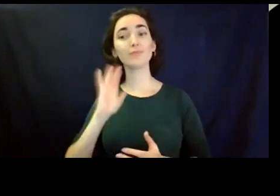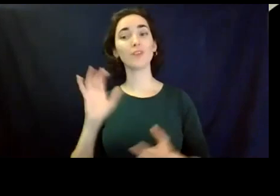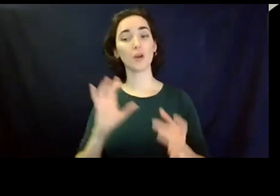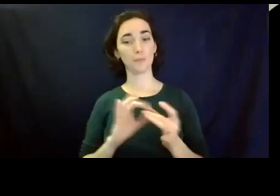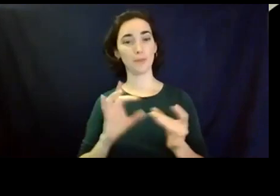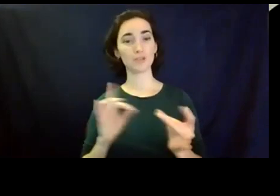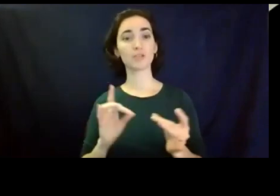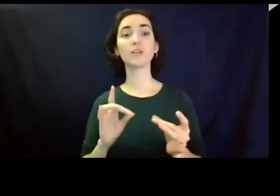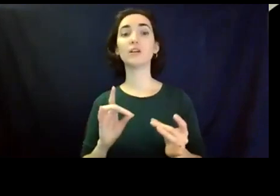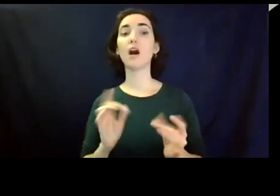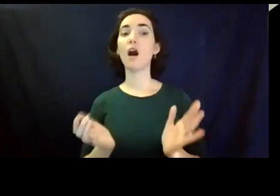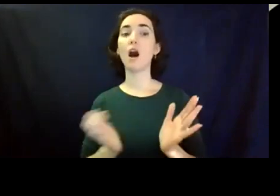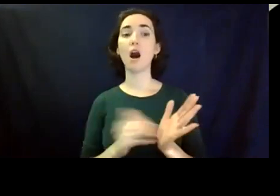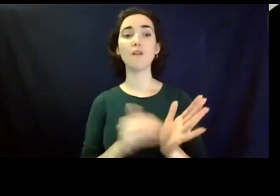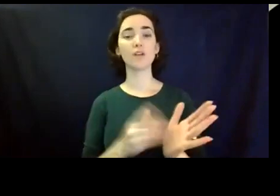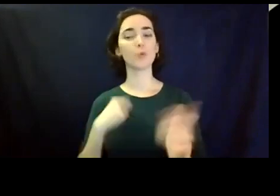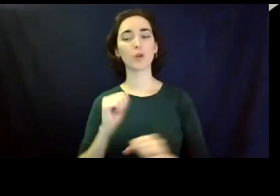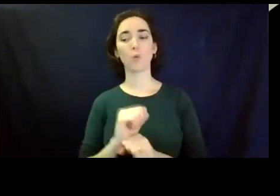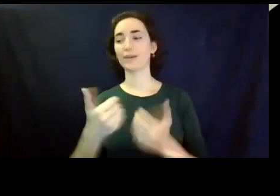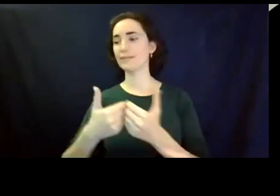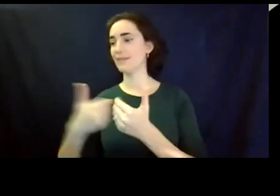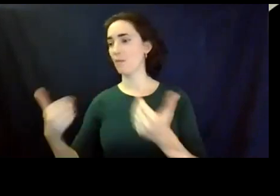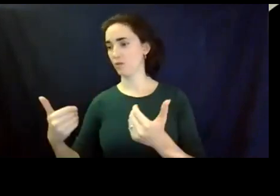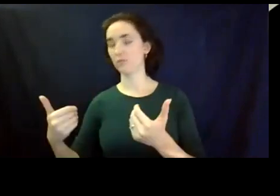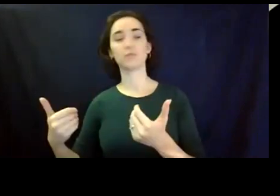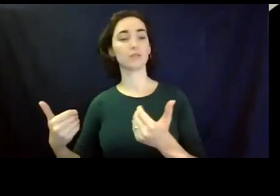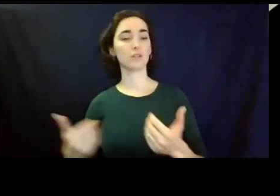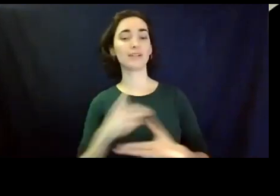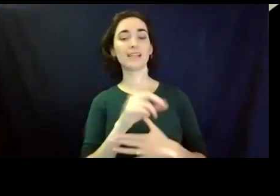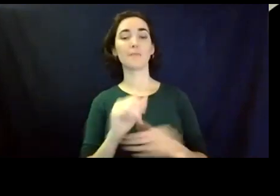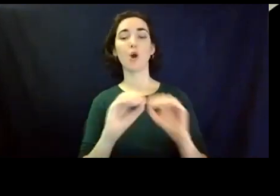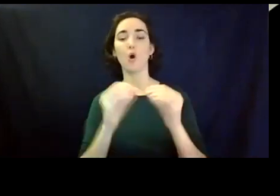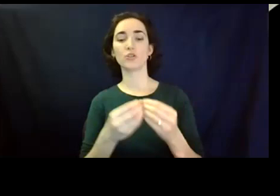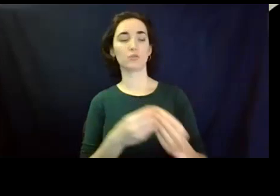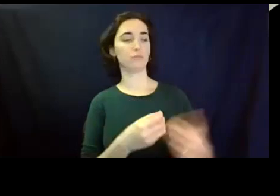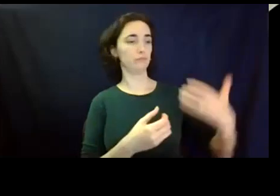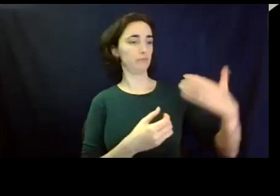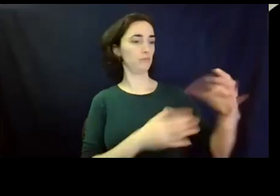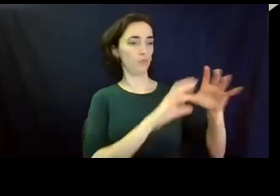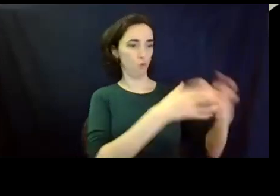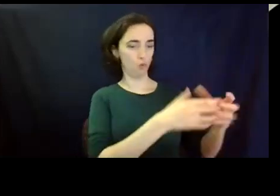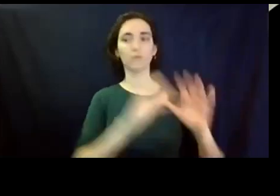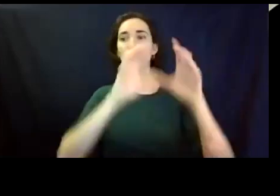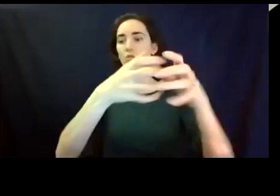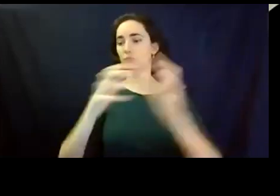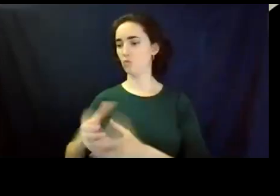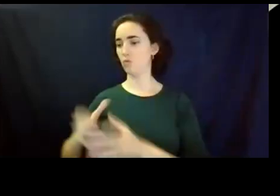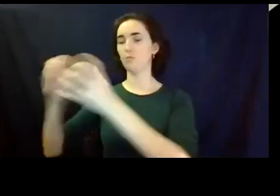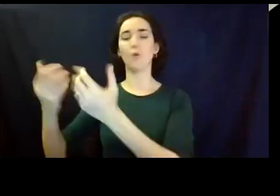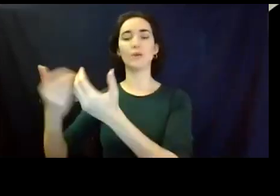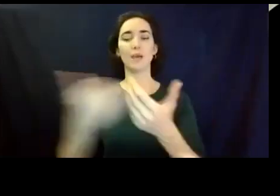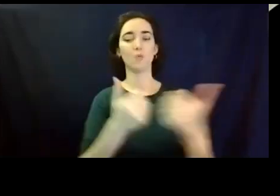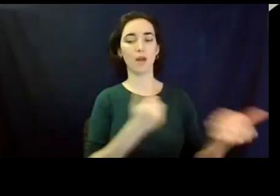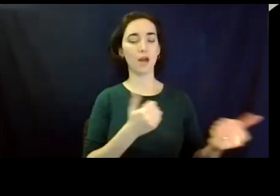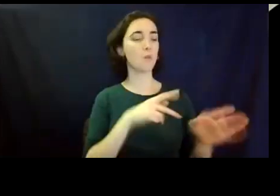so often working in silos. Like our disability organizations are functioning on their own. Professionals may be